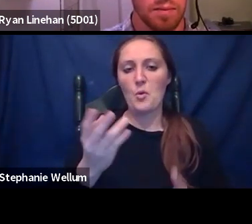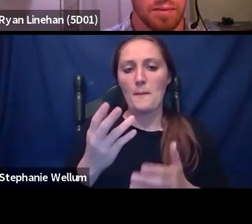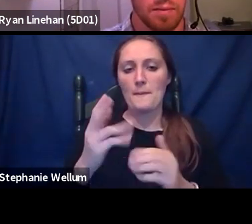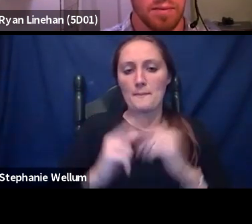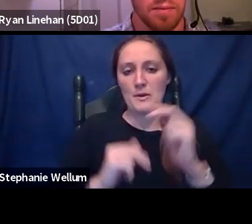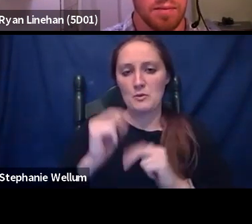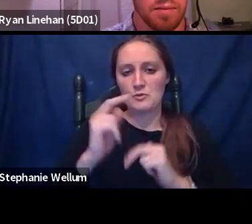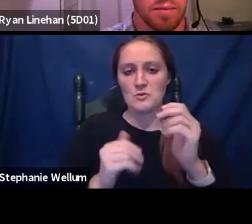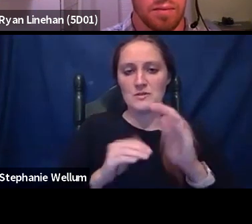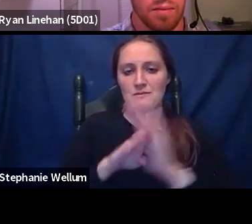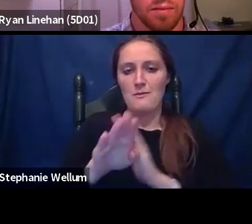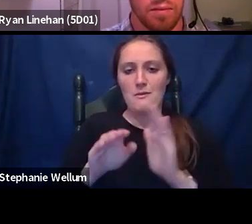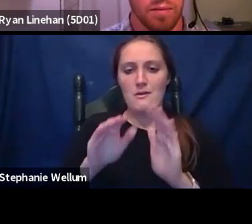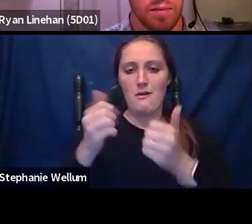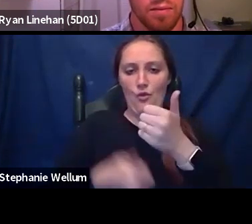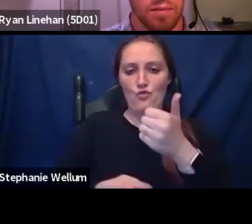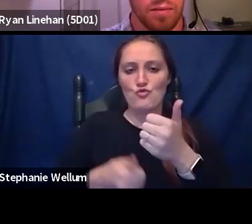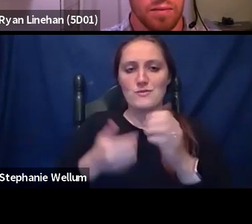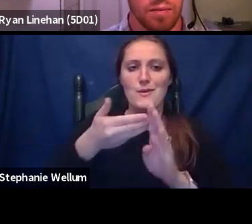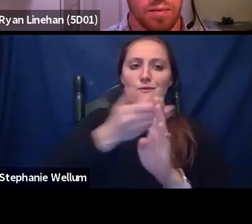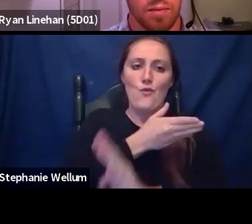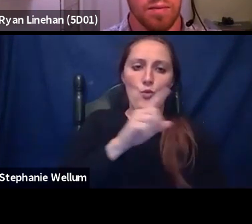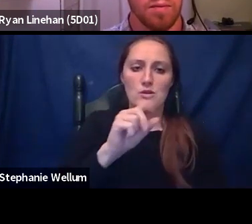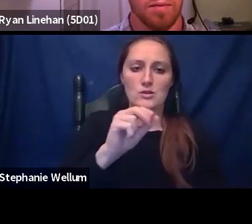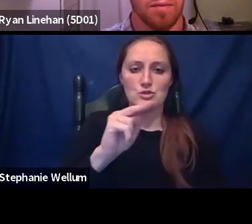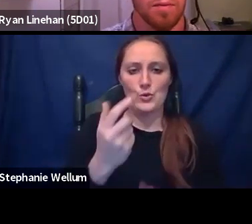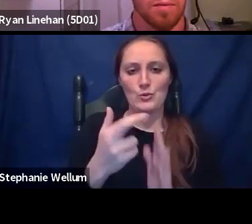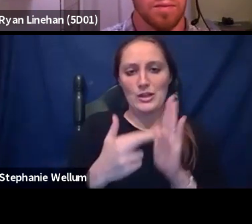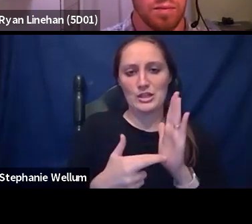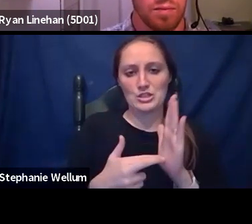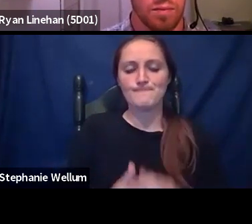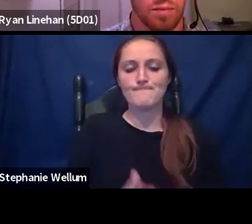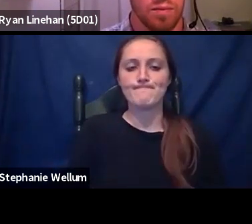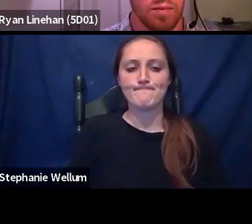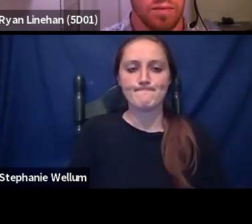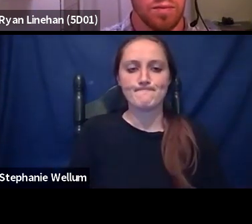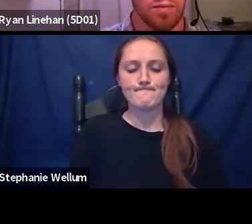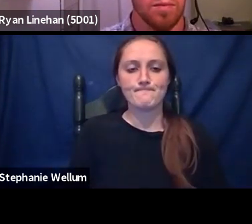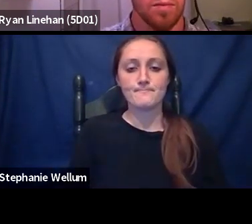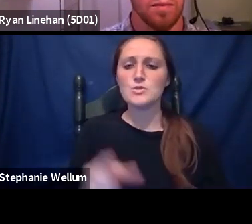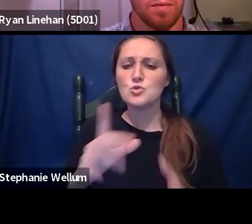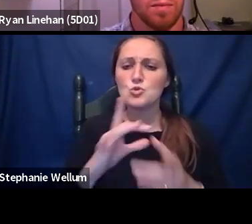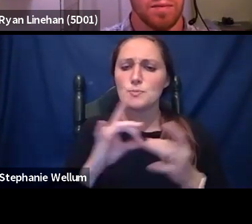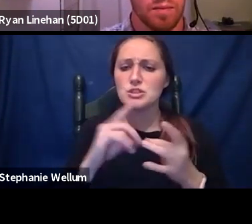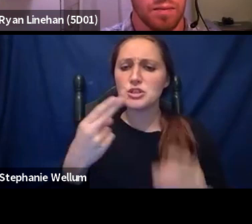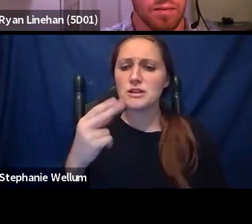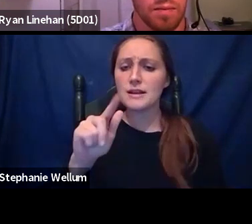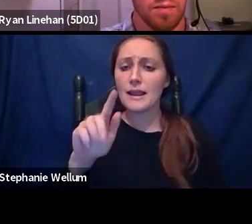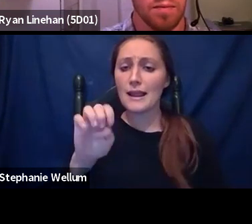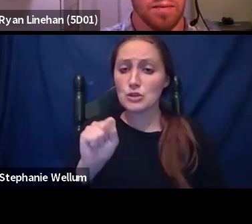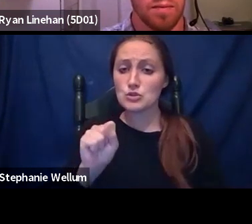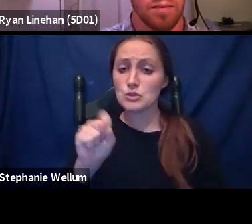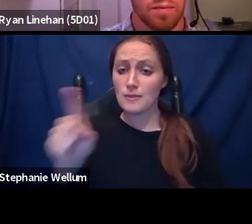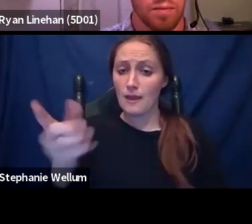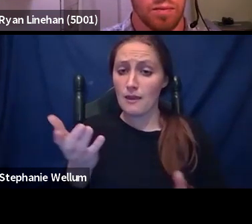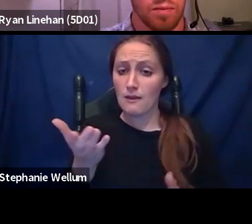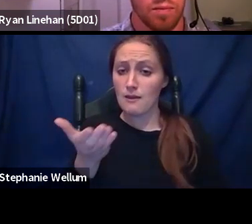zoning regulations. That's correct. Right. Yes. And you did mention the Hill, so they're giving you a letter of